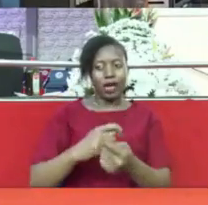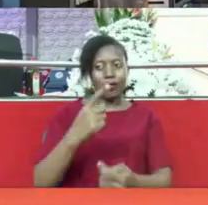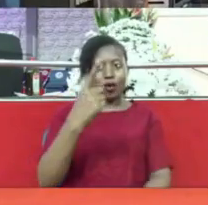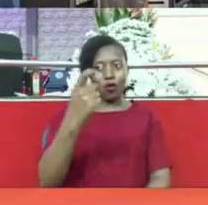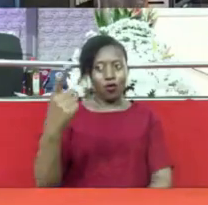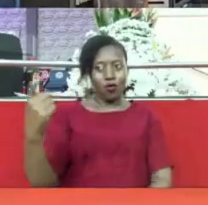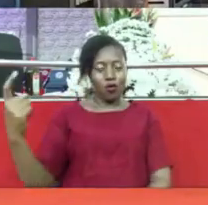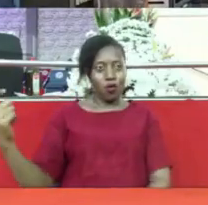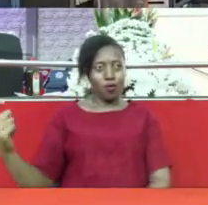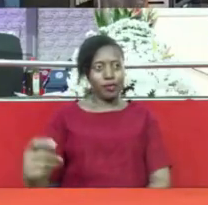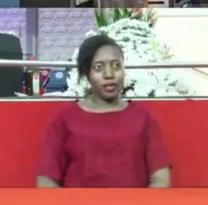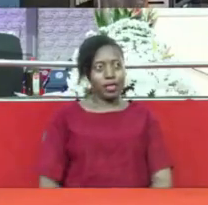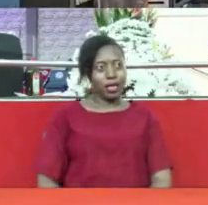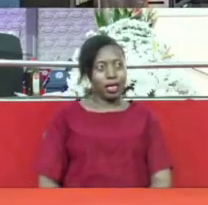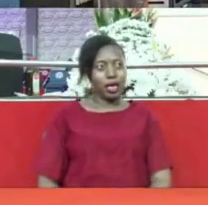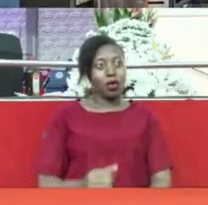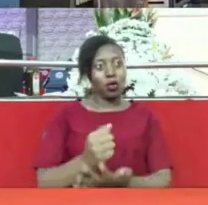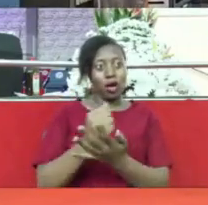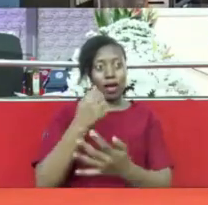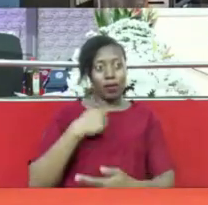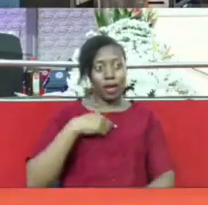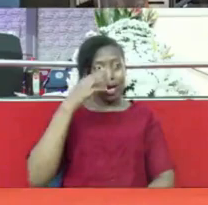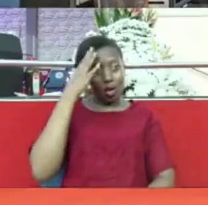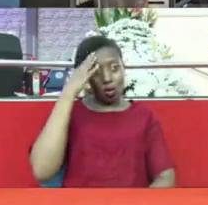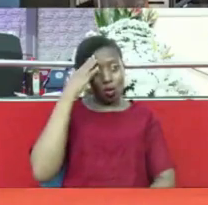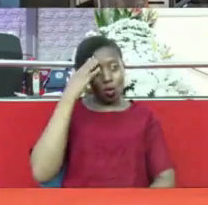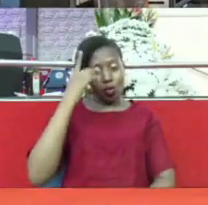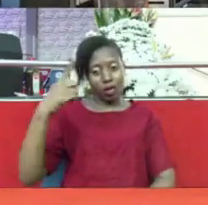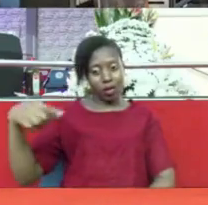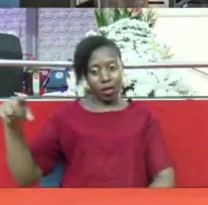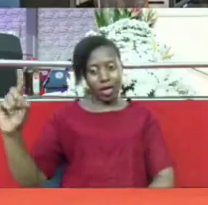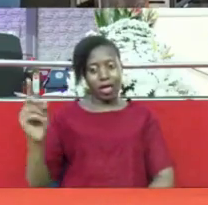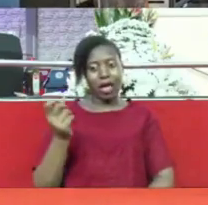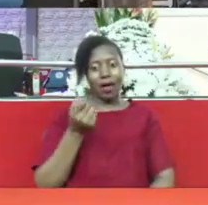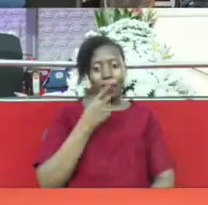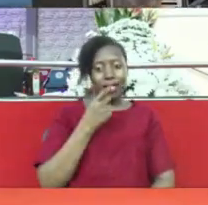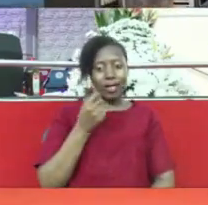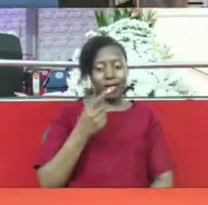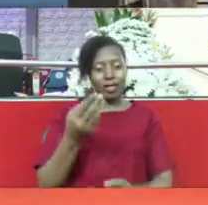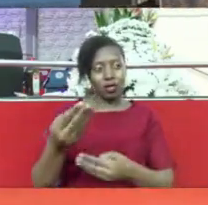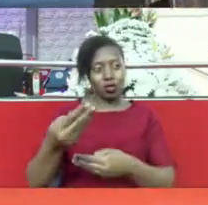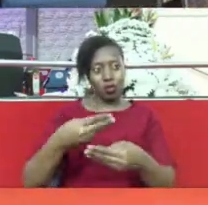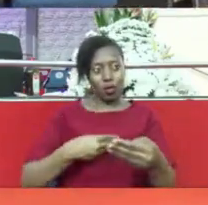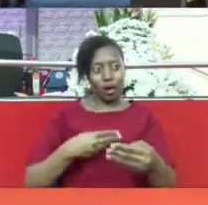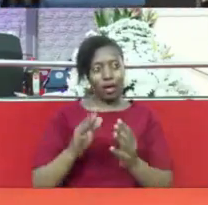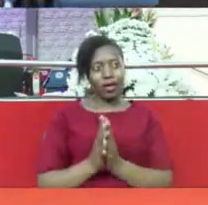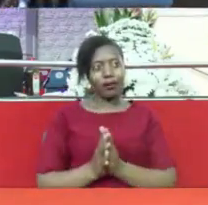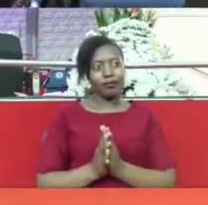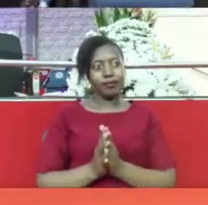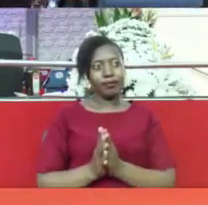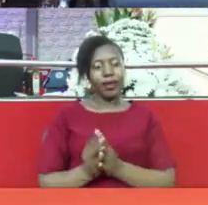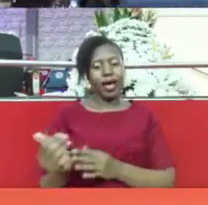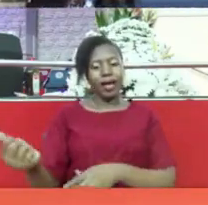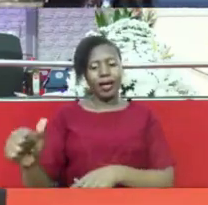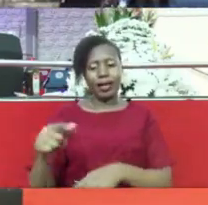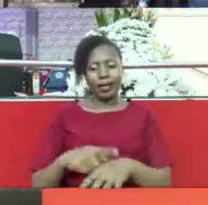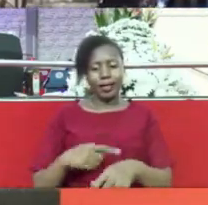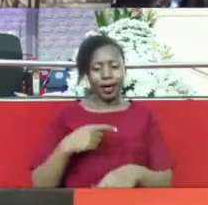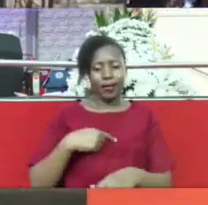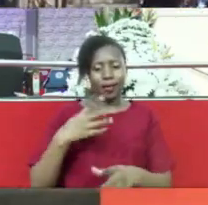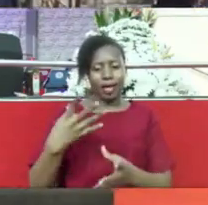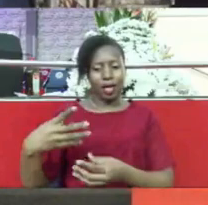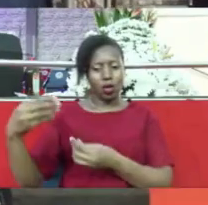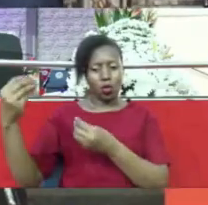buy the insecticide. Ili niweze kununua dawa ya wadudu. But every time I am in that garden, na wakati nilikuwa katika bustani ile, I